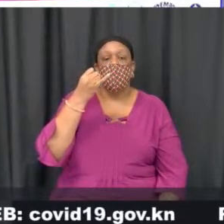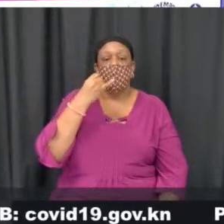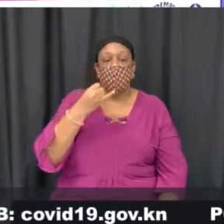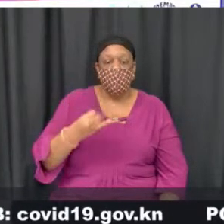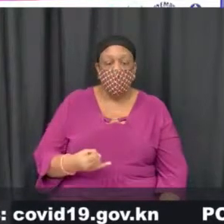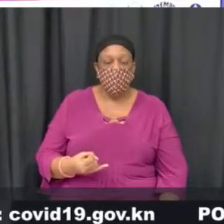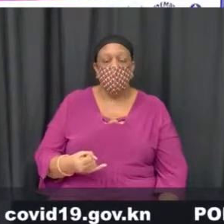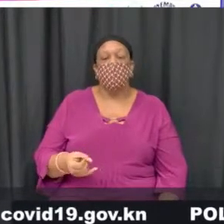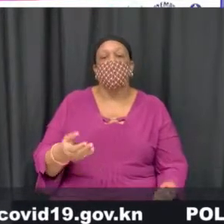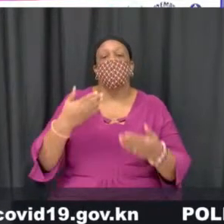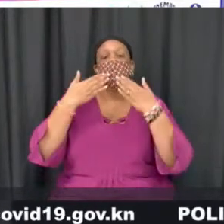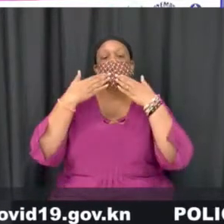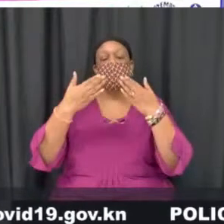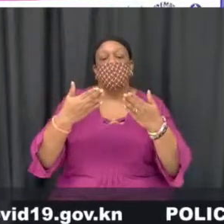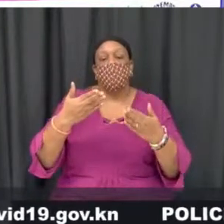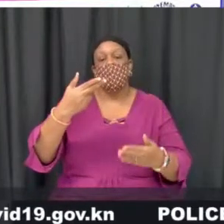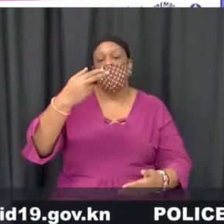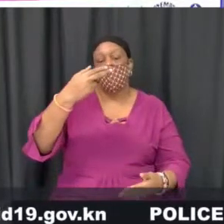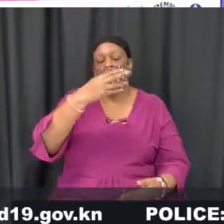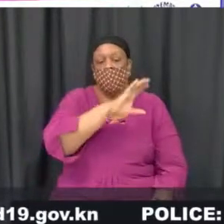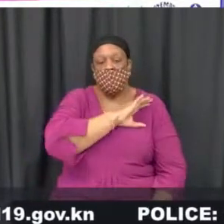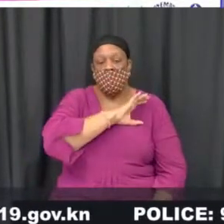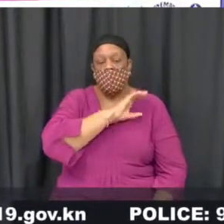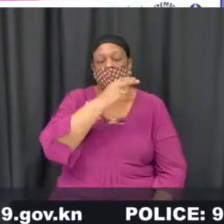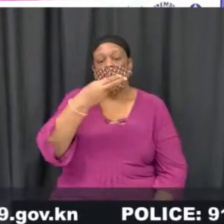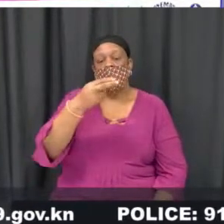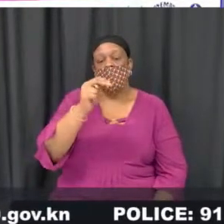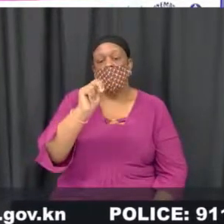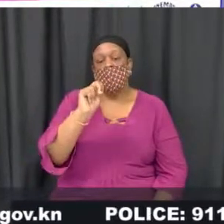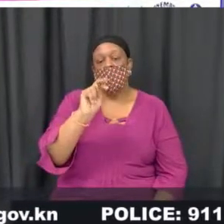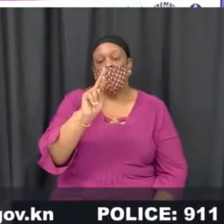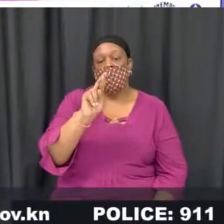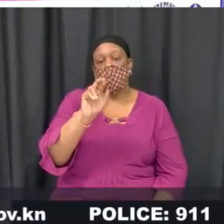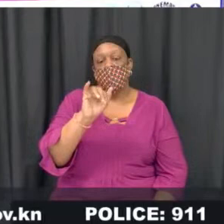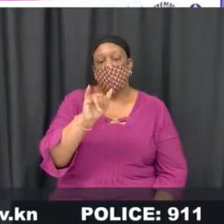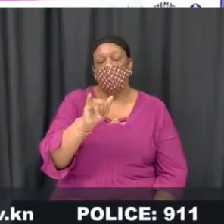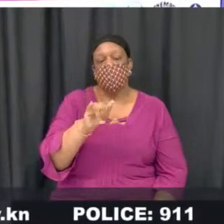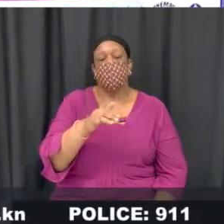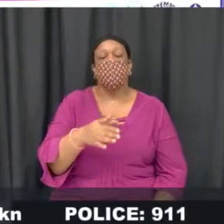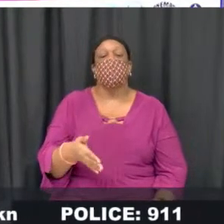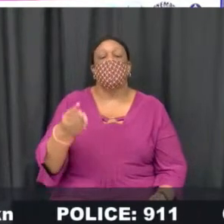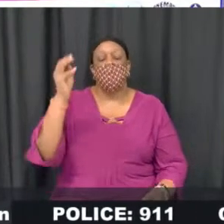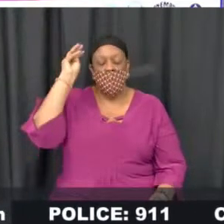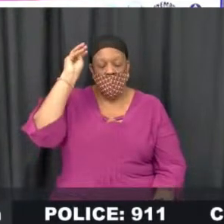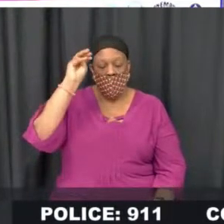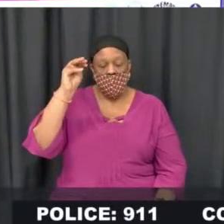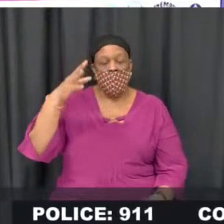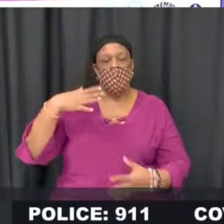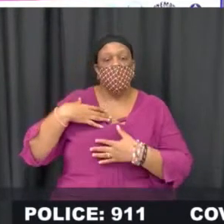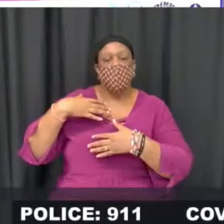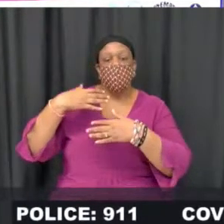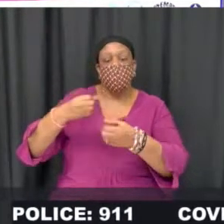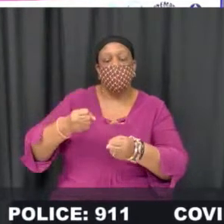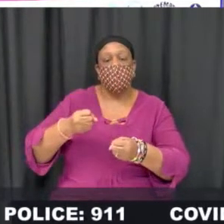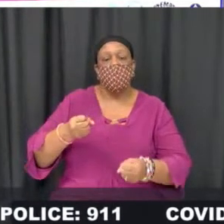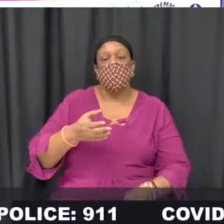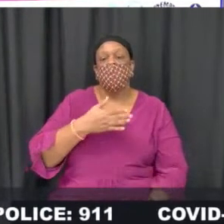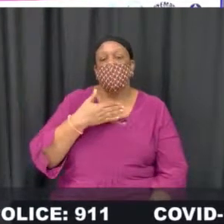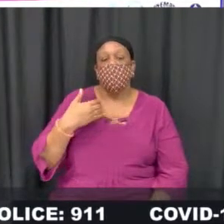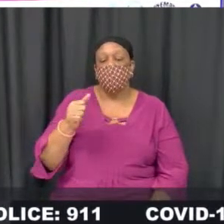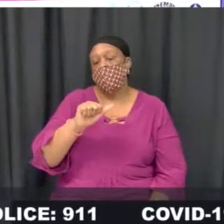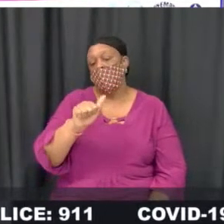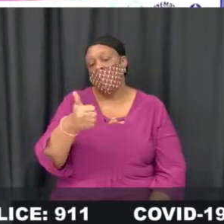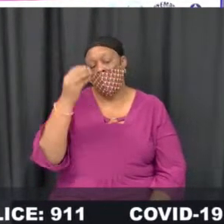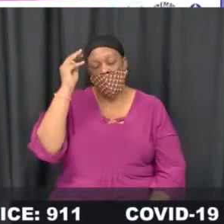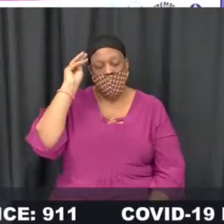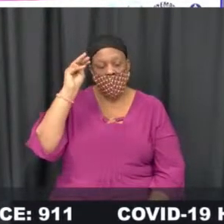her service of sign language. We thank the Honorable Akila Byron Nisbet, the Minister of Health, and the Honorable